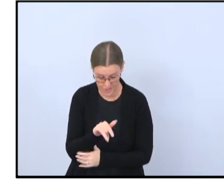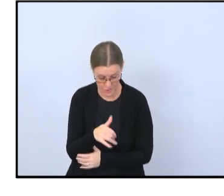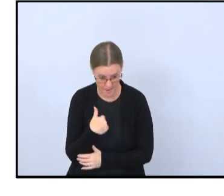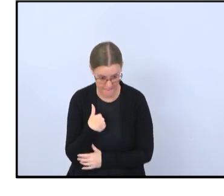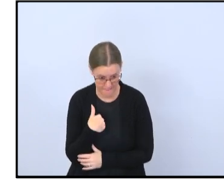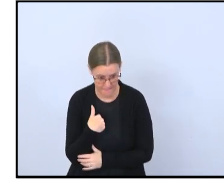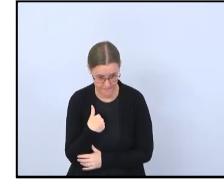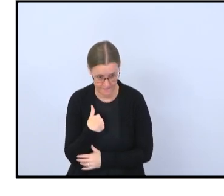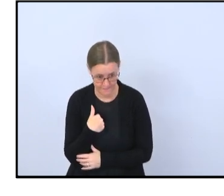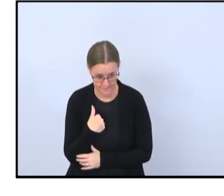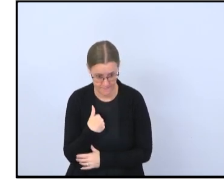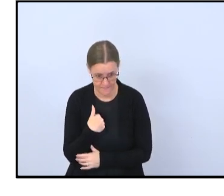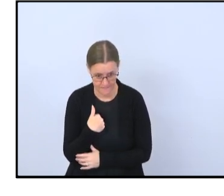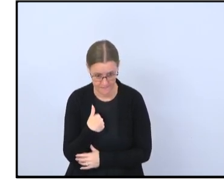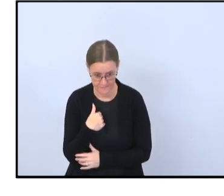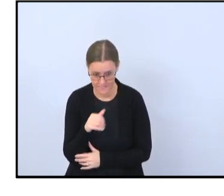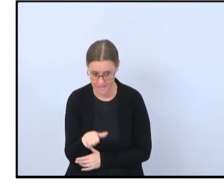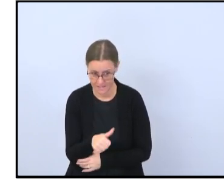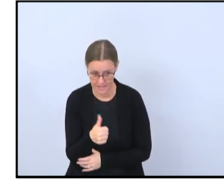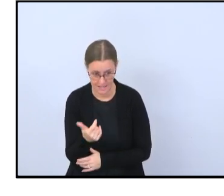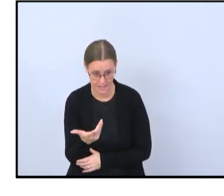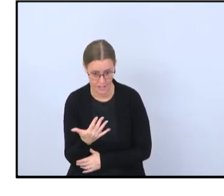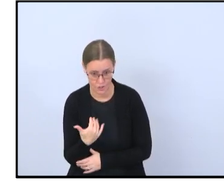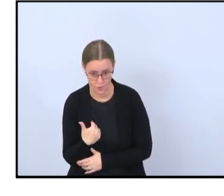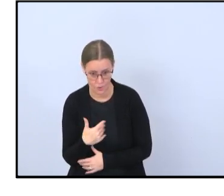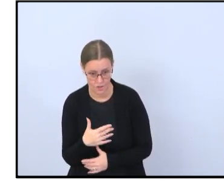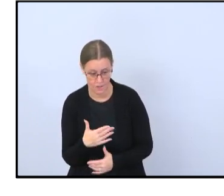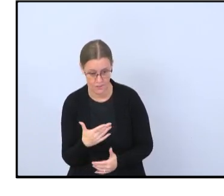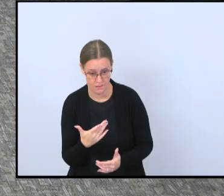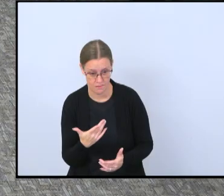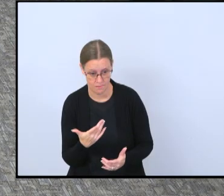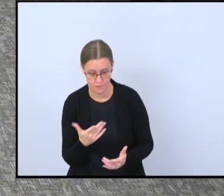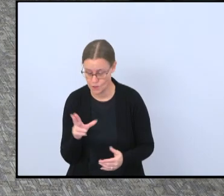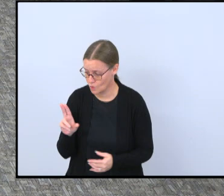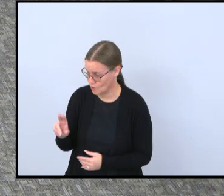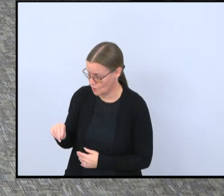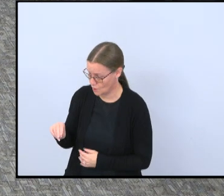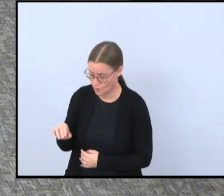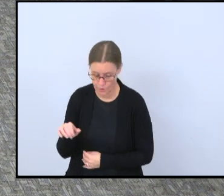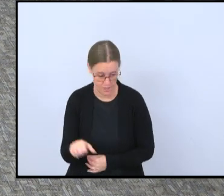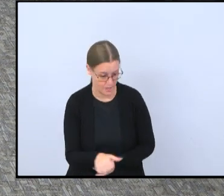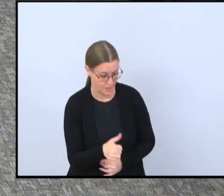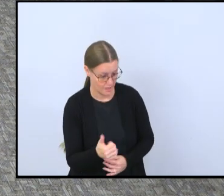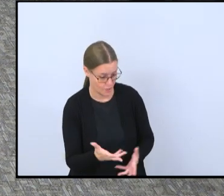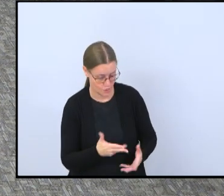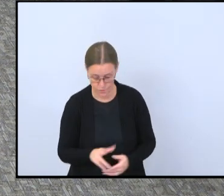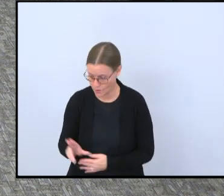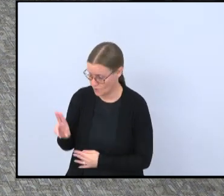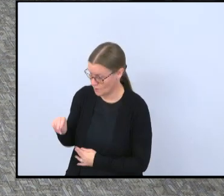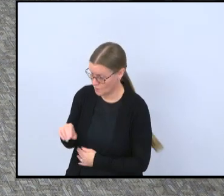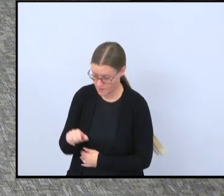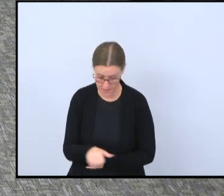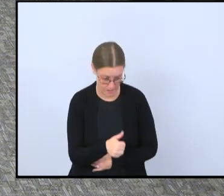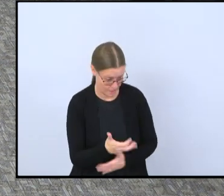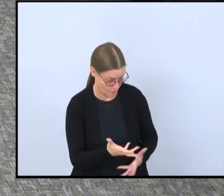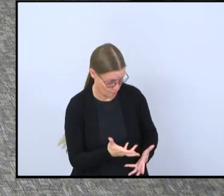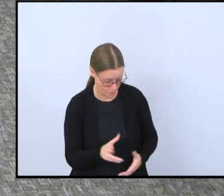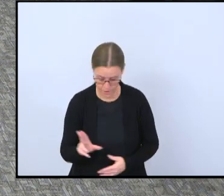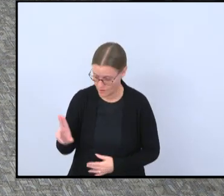there anything you like pulled? No. Okay, Mr. Davis, anything you like pulled? Mr. Vidania?